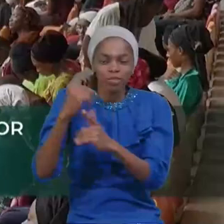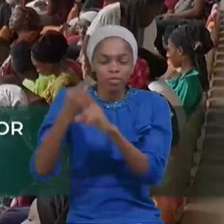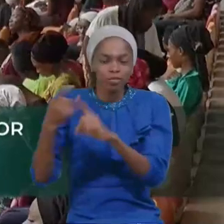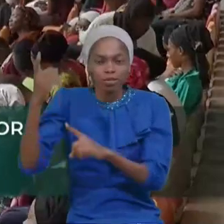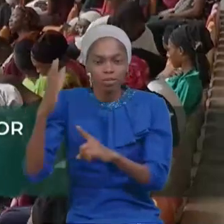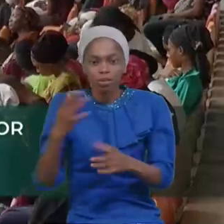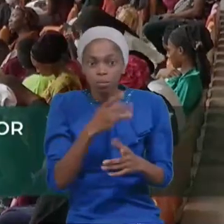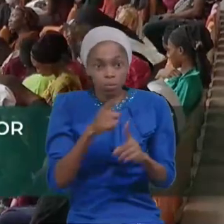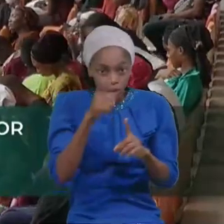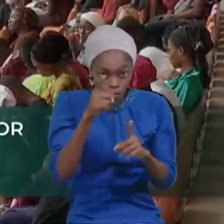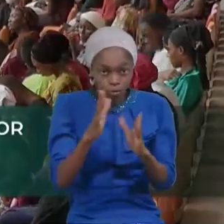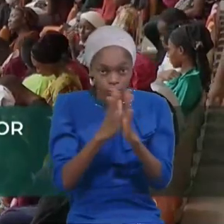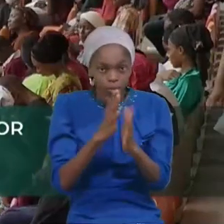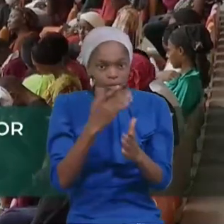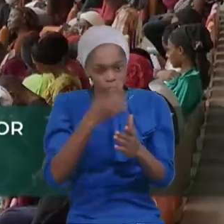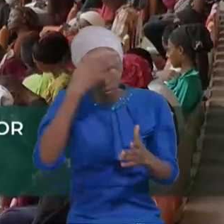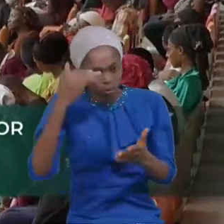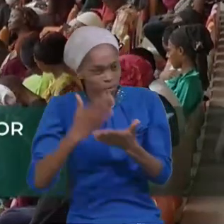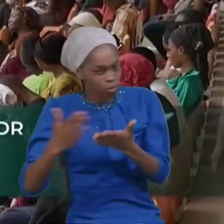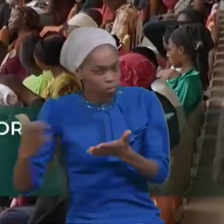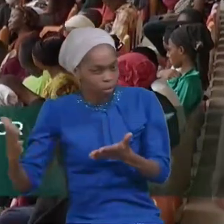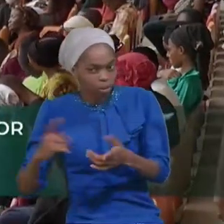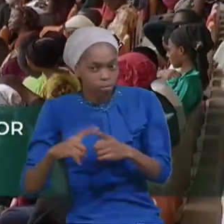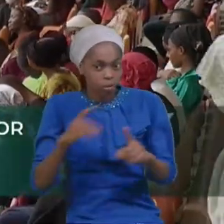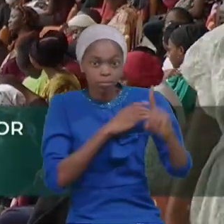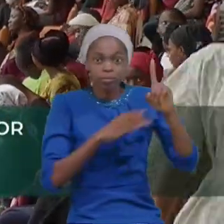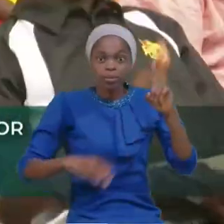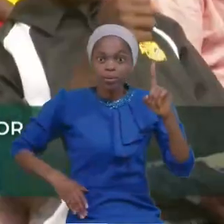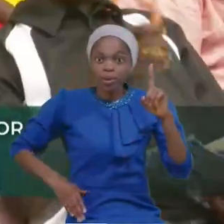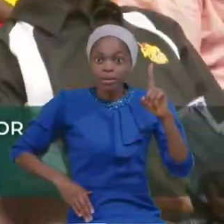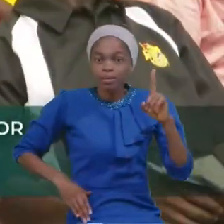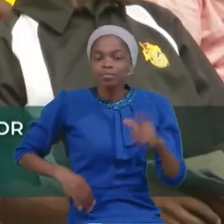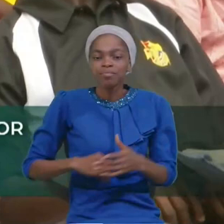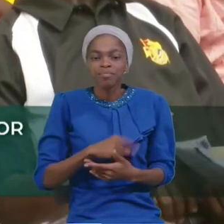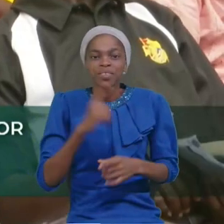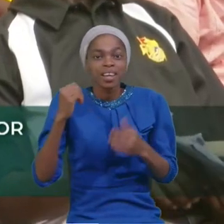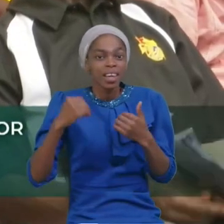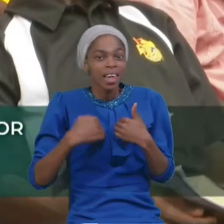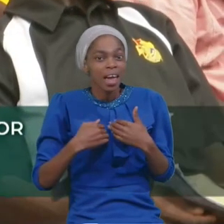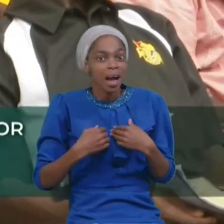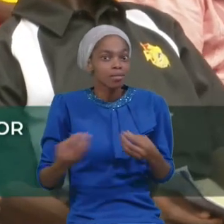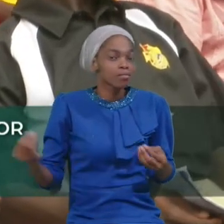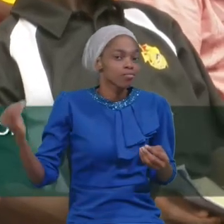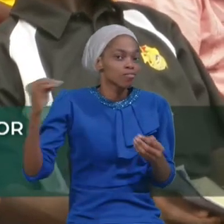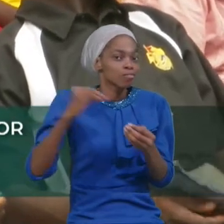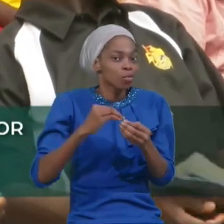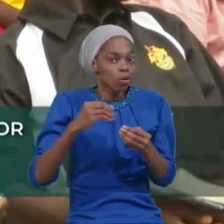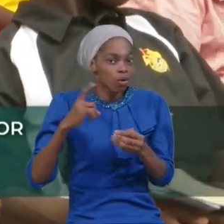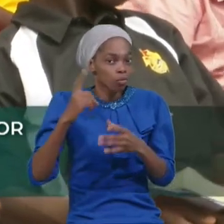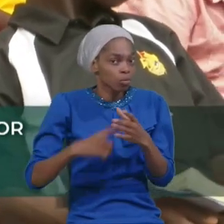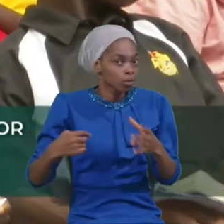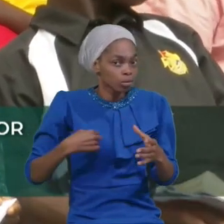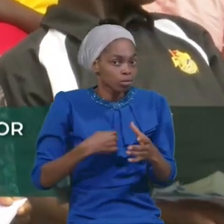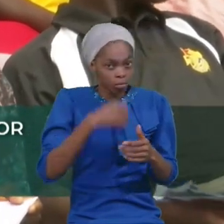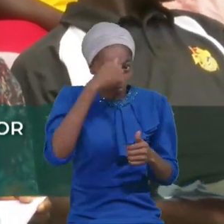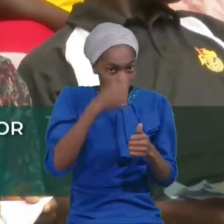more of what you remember than you do. He will remind God, he has asked for this, but he needs this.